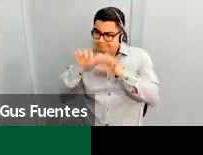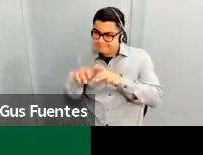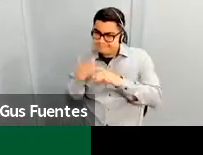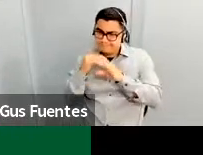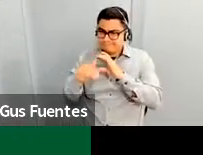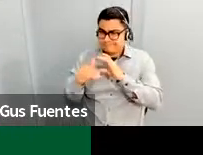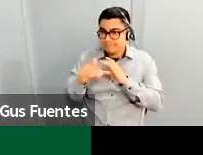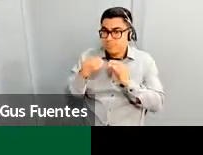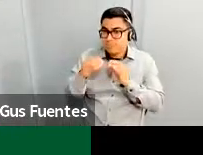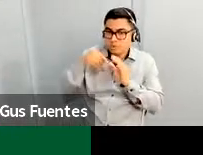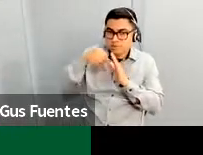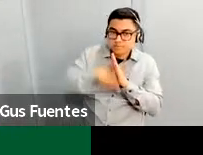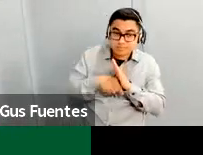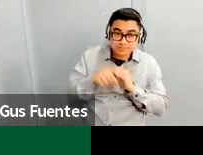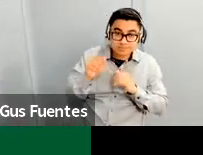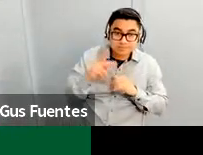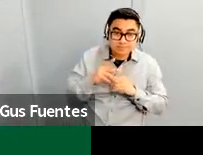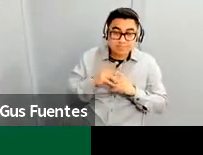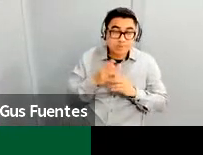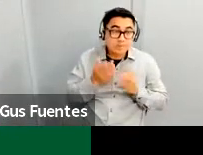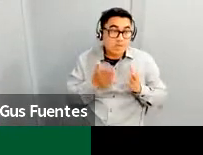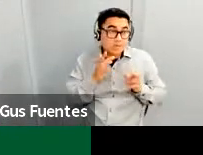that's been emailed in so far?